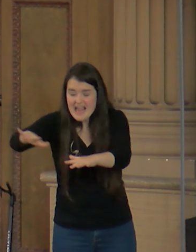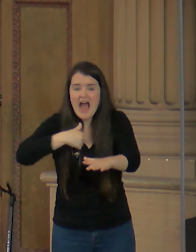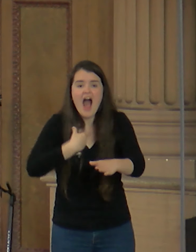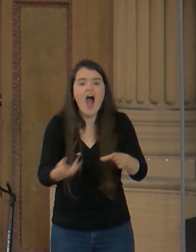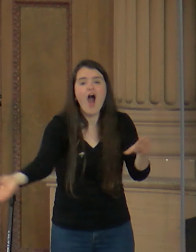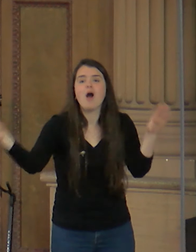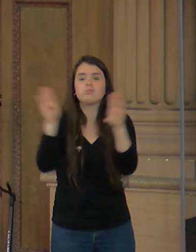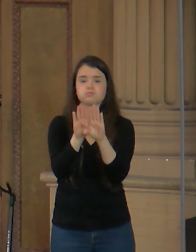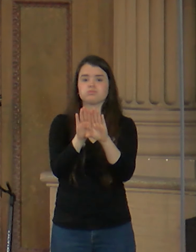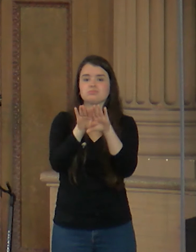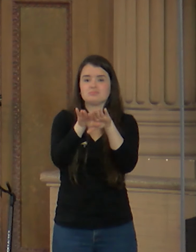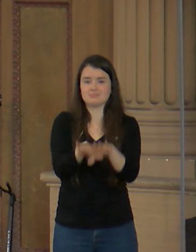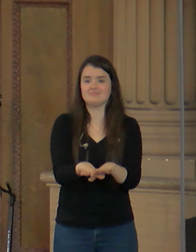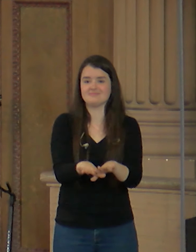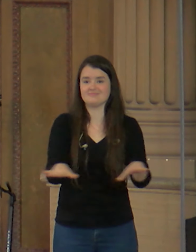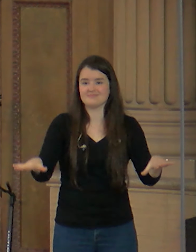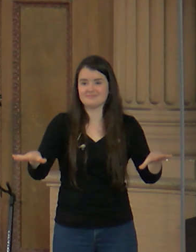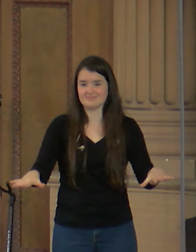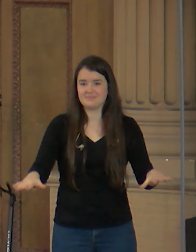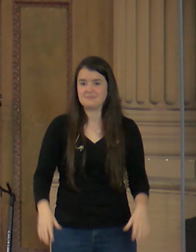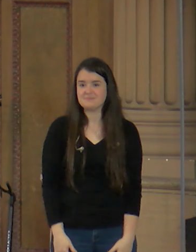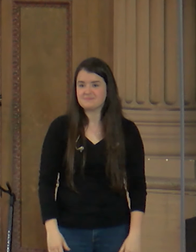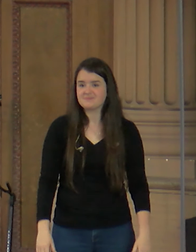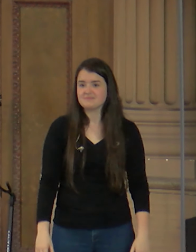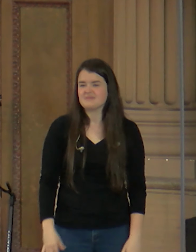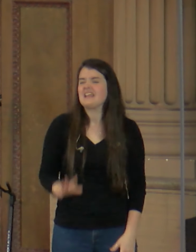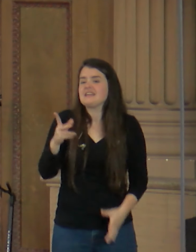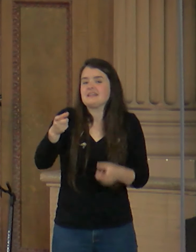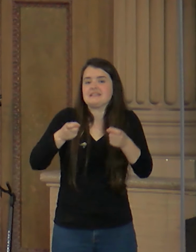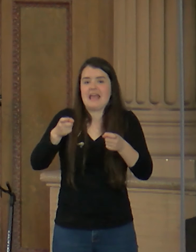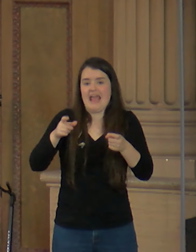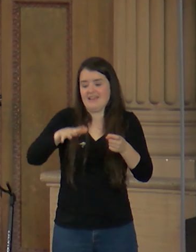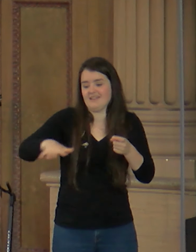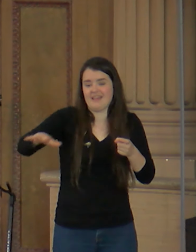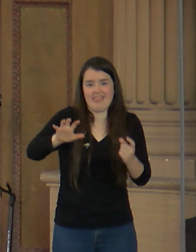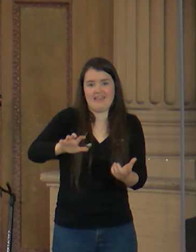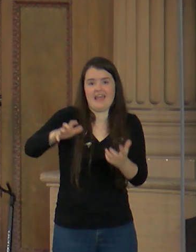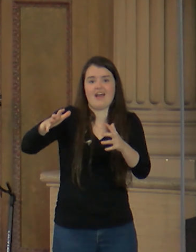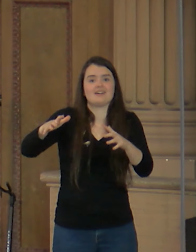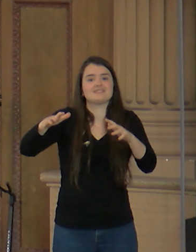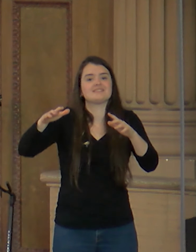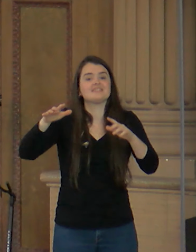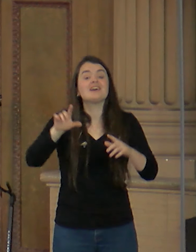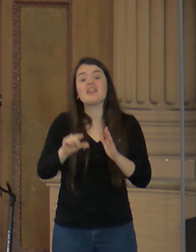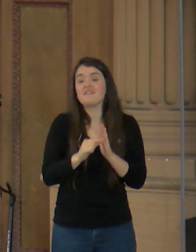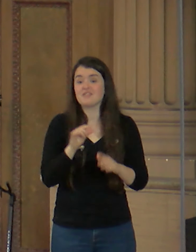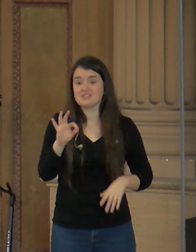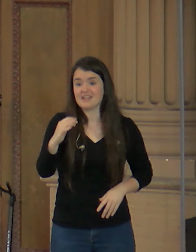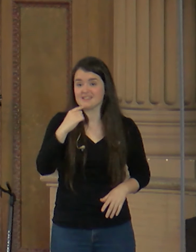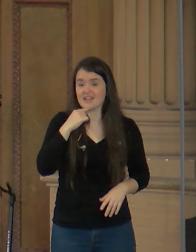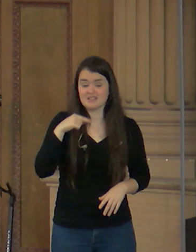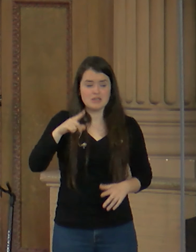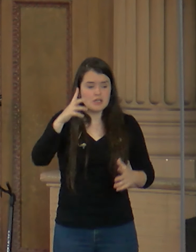He contained that chaos. In verse 9, he says, "I swaddled it with darkness."